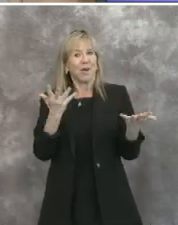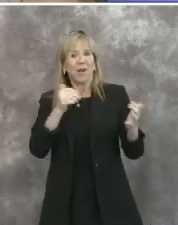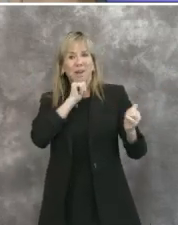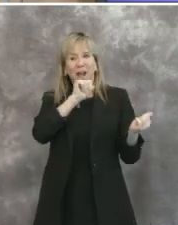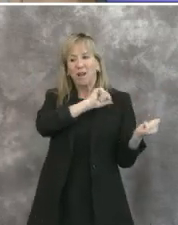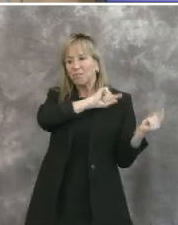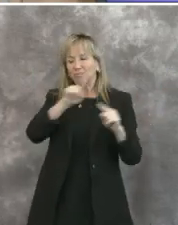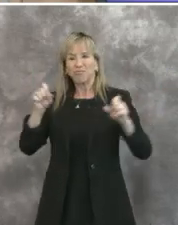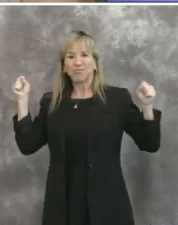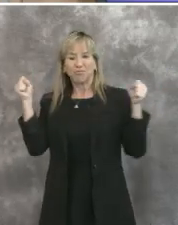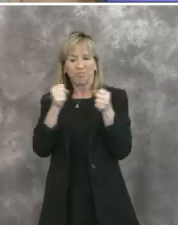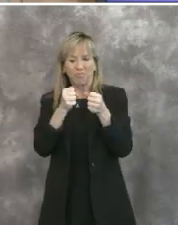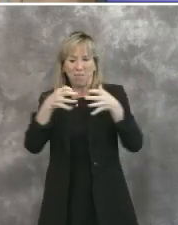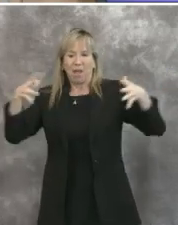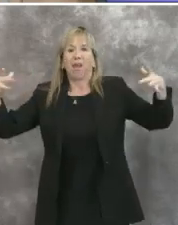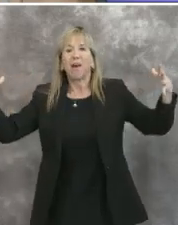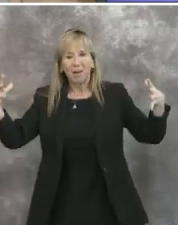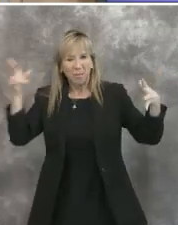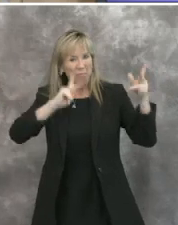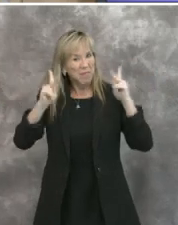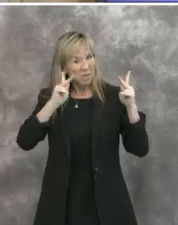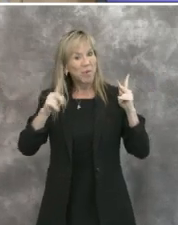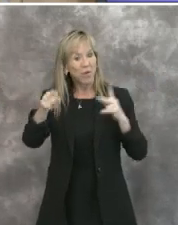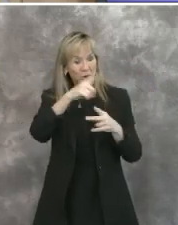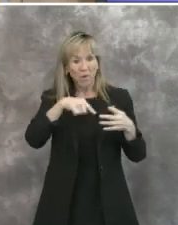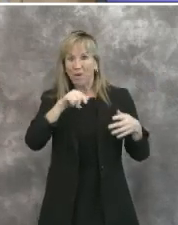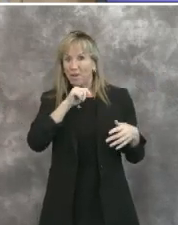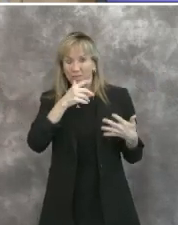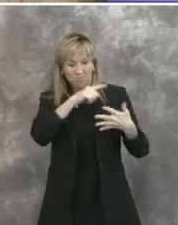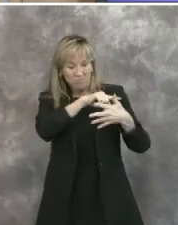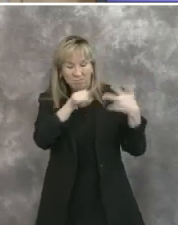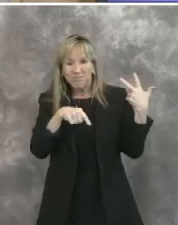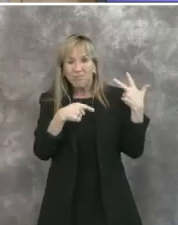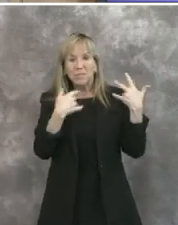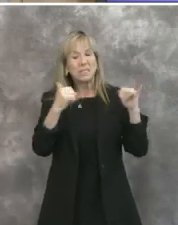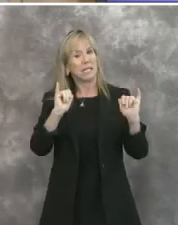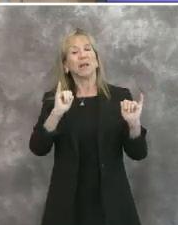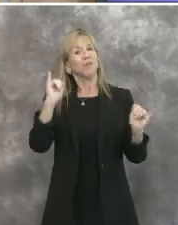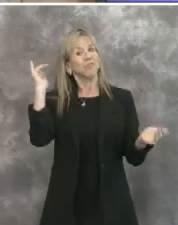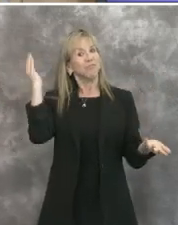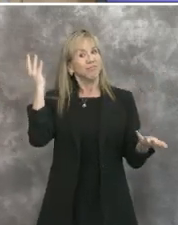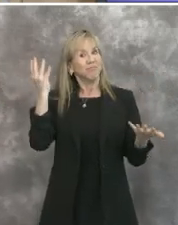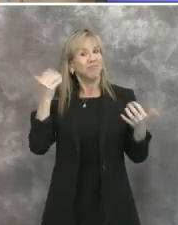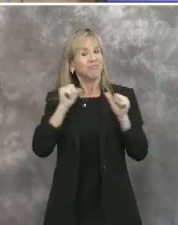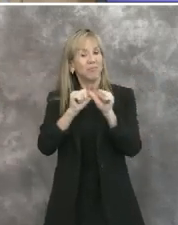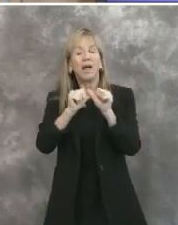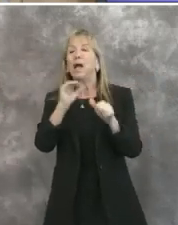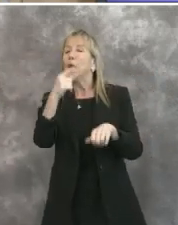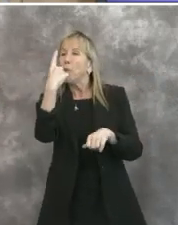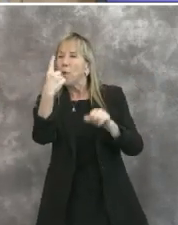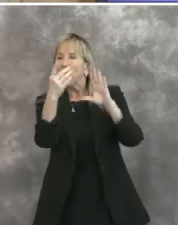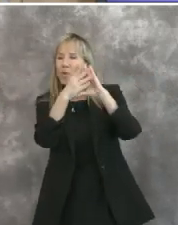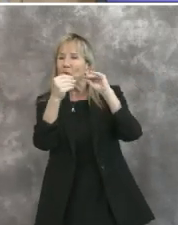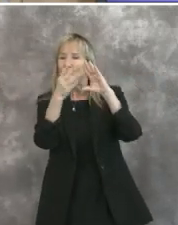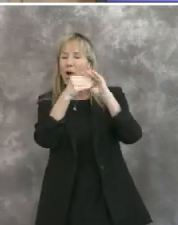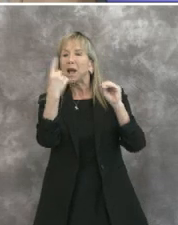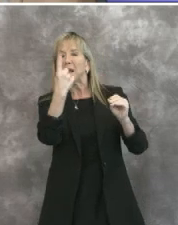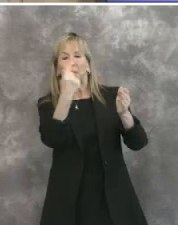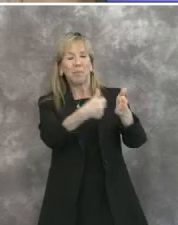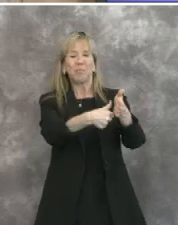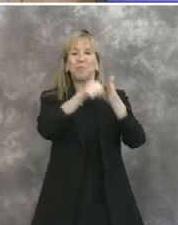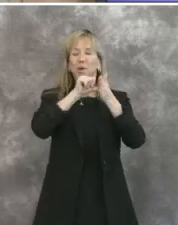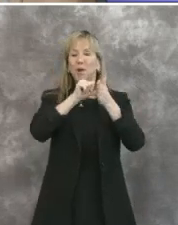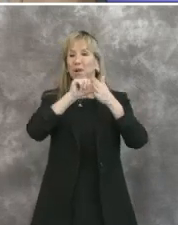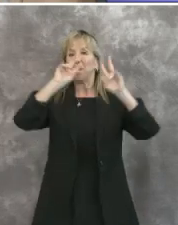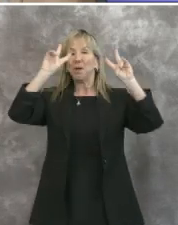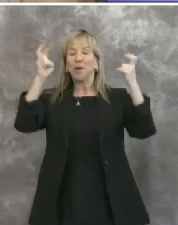large crowds. The importance of wearing a facial covering was highlighted in a story called "The Real Reason to Wear a